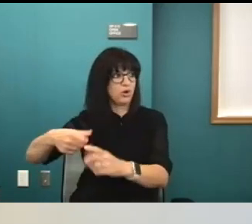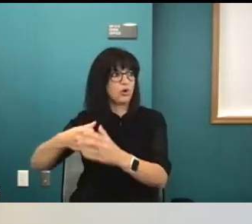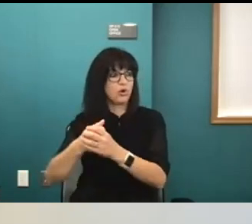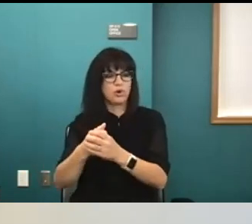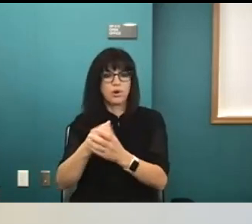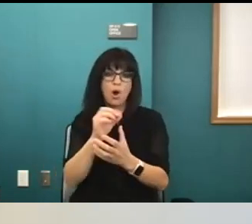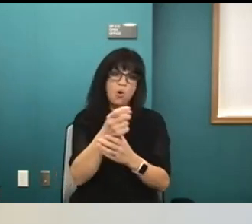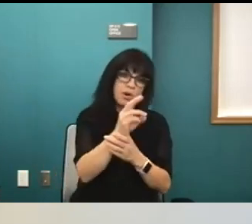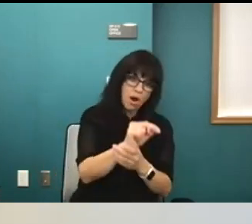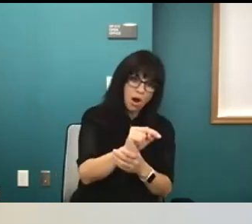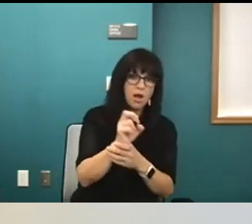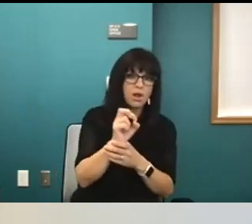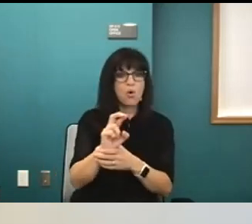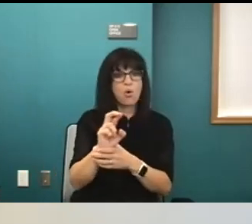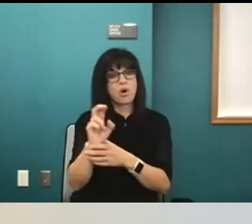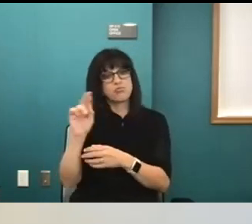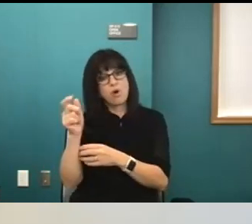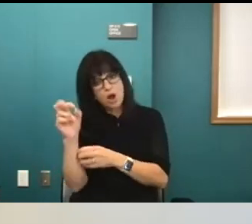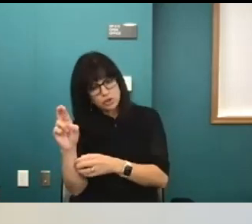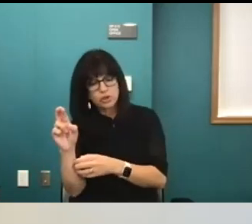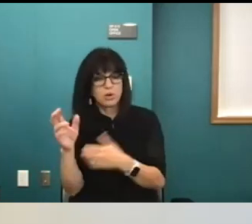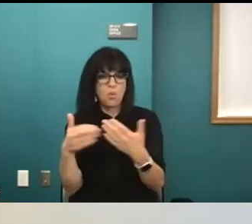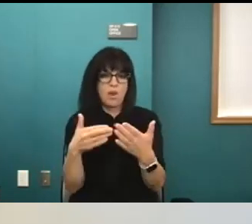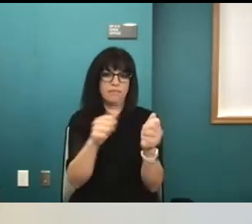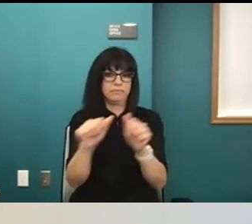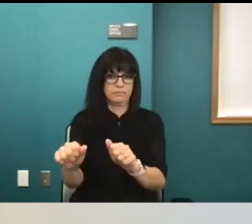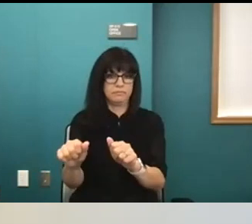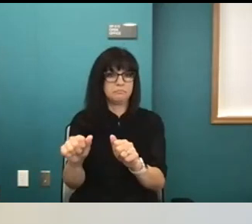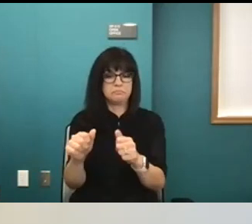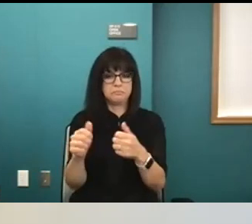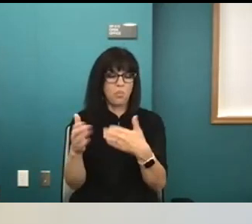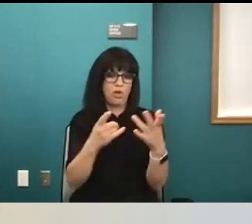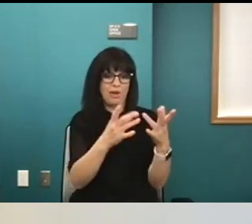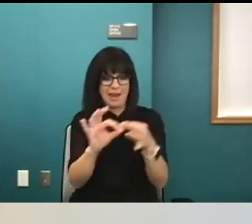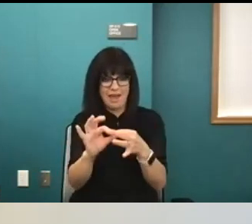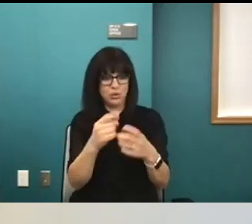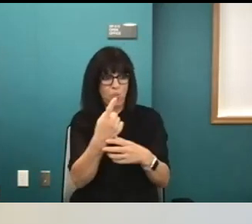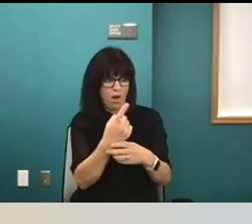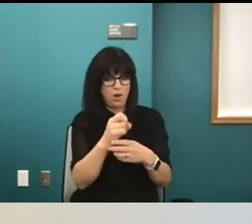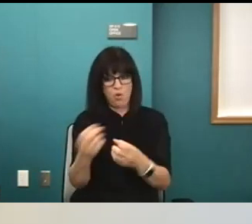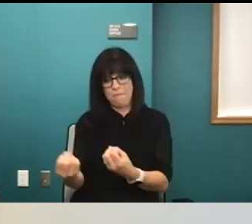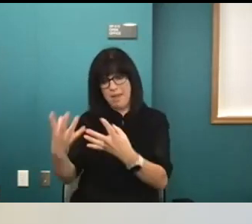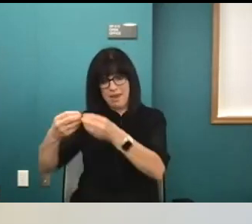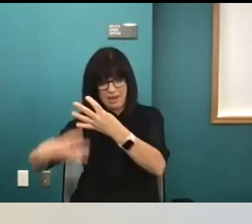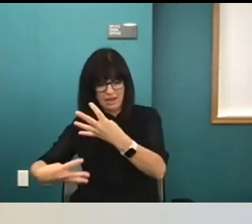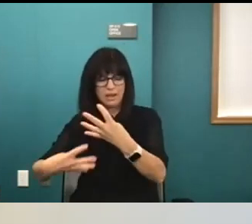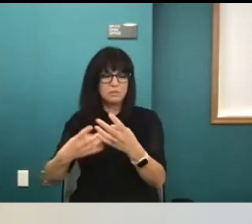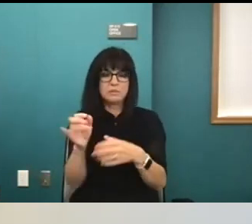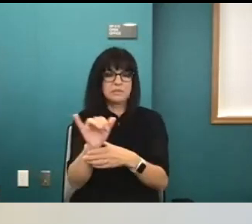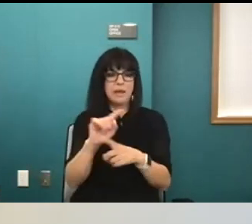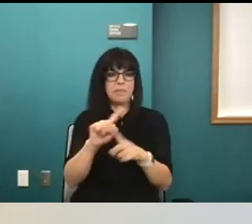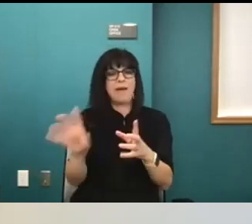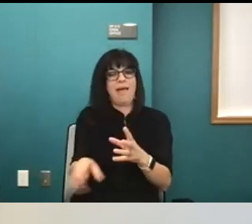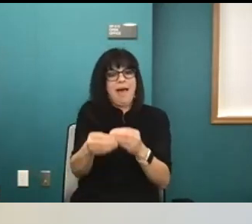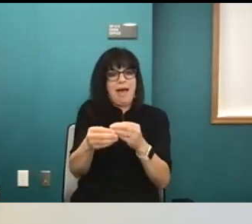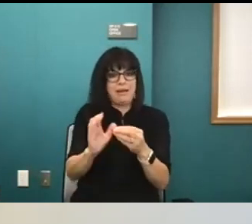Oticon Amigo or the Roger, whatever the capabilities of that are, whether you can connect to one or multiple, is going to be the same. It's just adding our device into